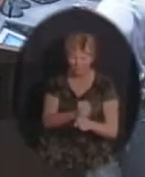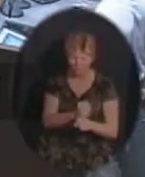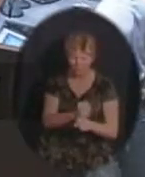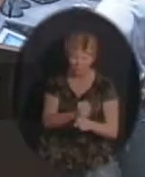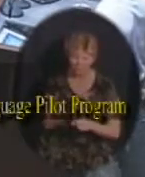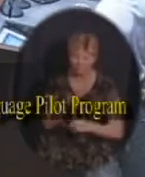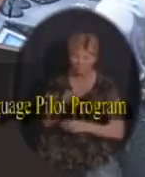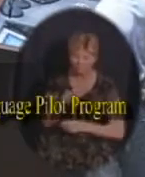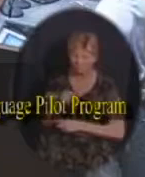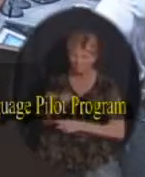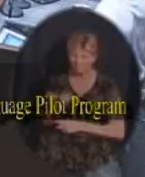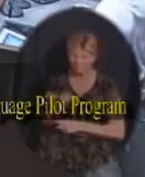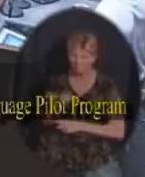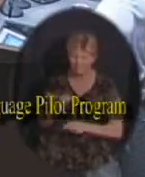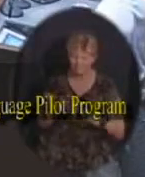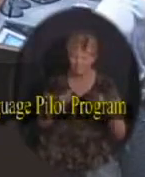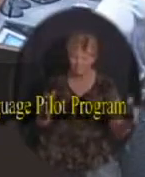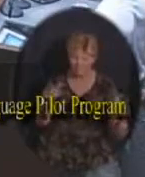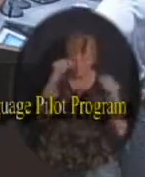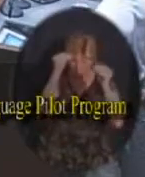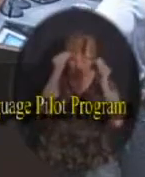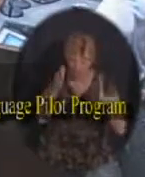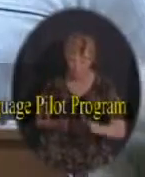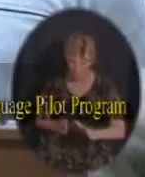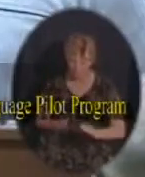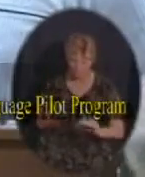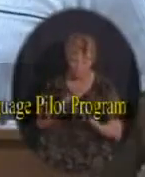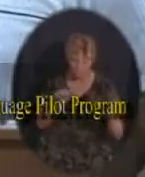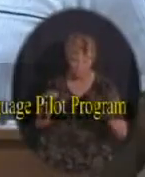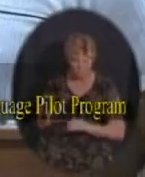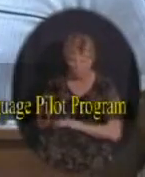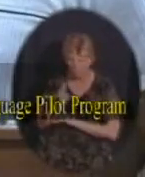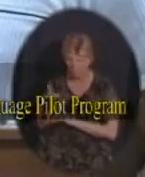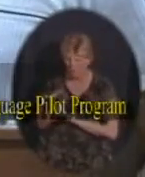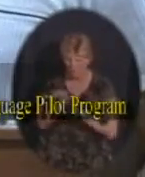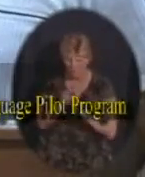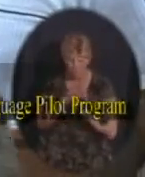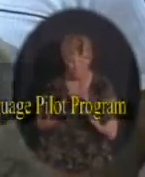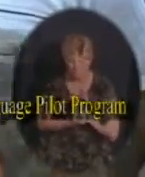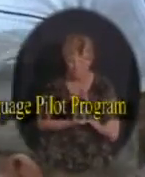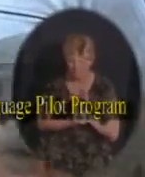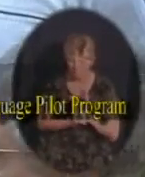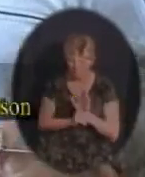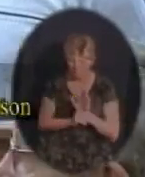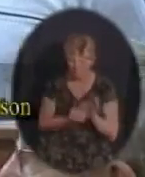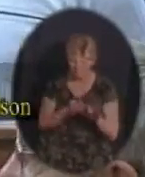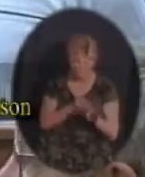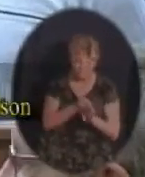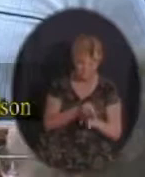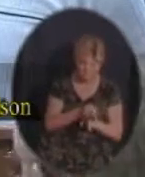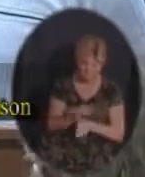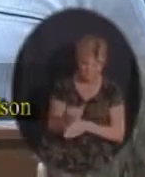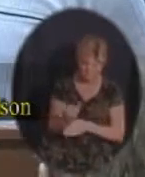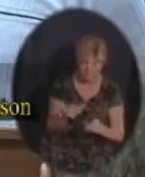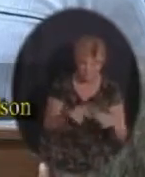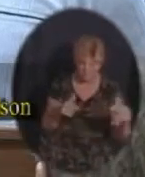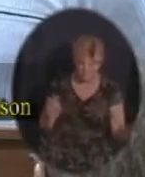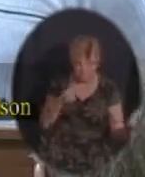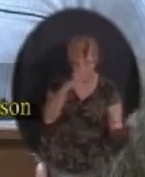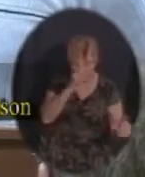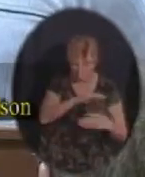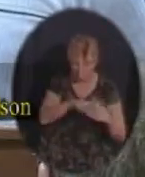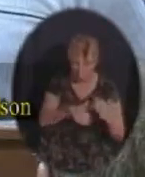thinking a bit, there is no other curricular area that is like language, because every person in this room speaks a